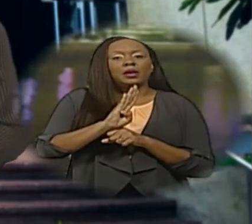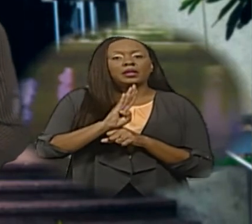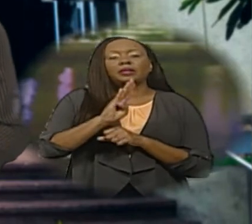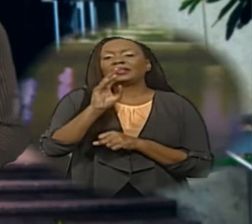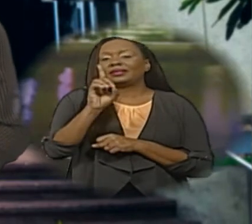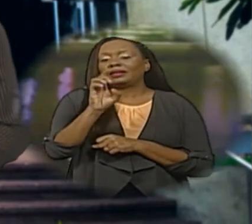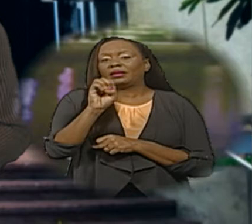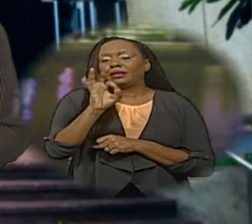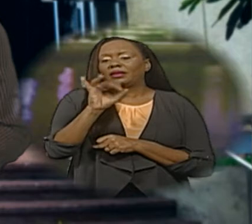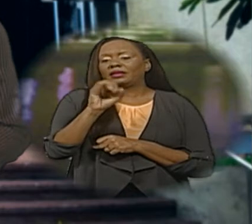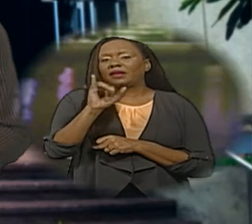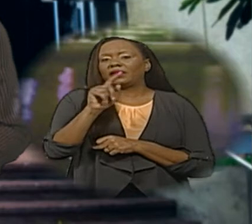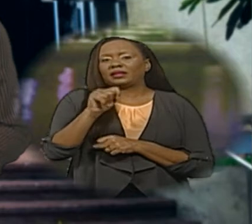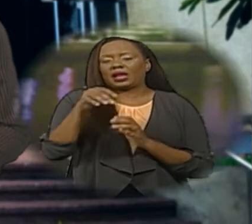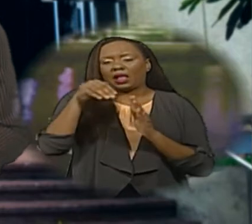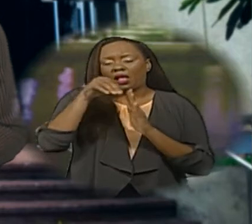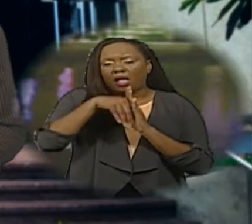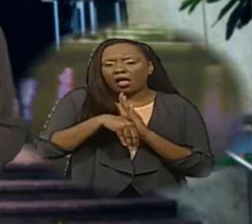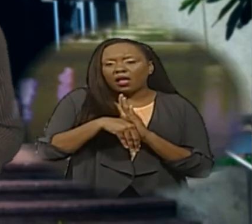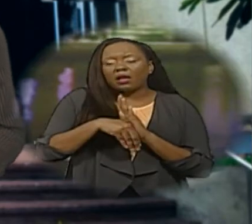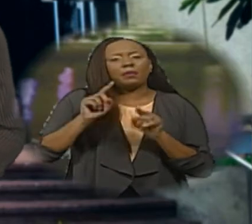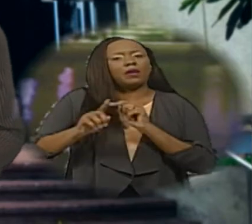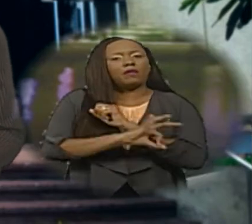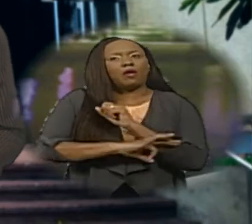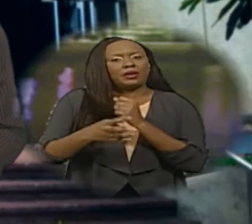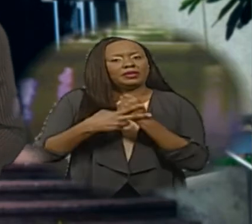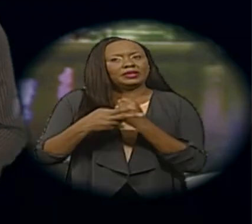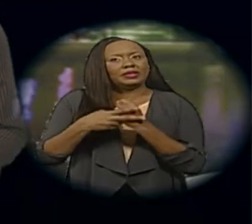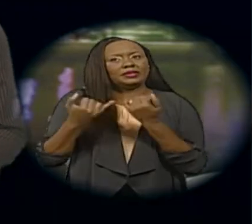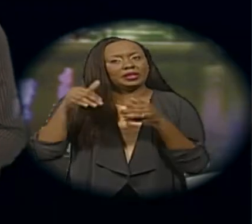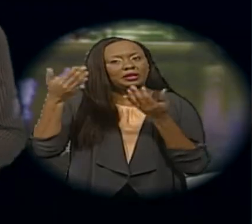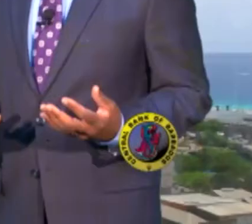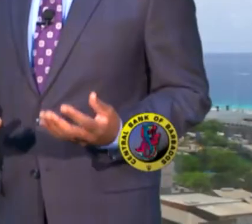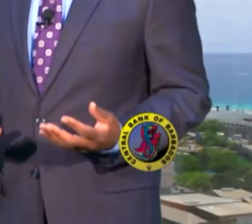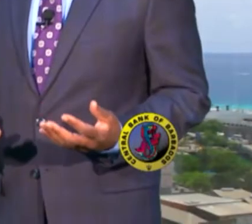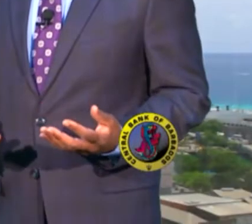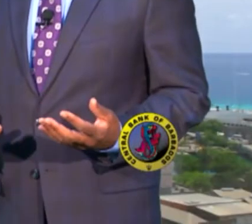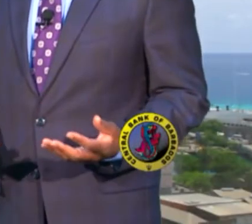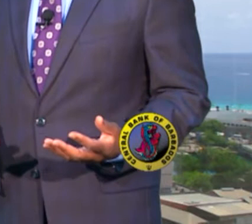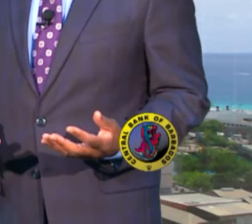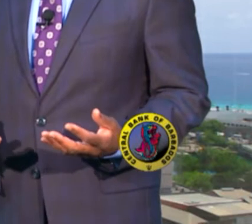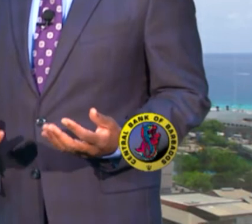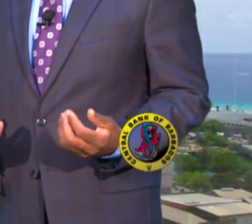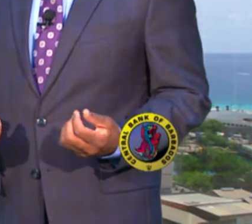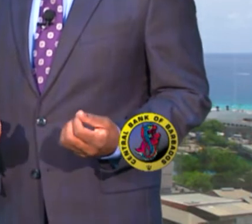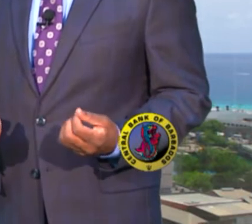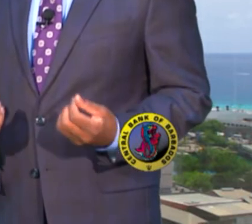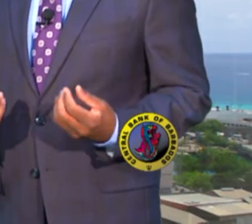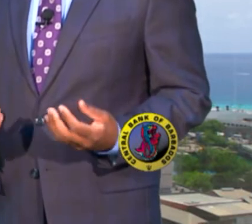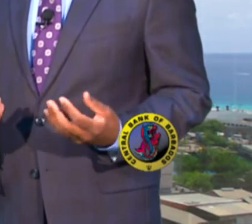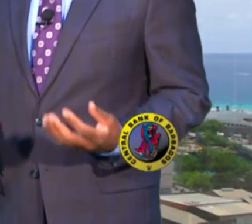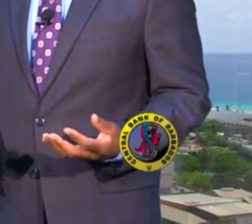same time foreign reserves have fallen significantly yet again. On the positive side, Mr. Haynes says there was